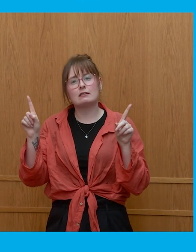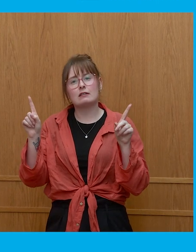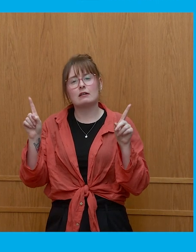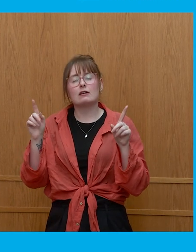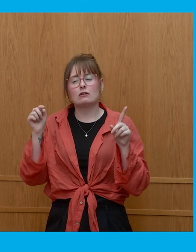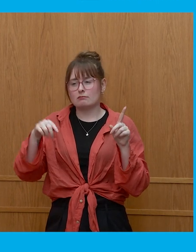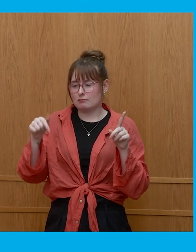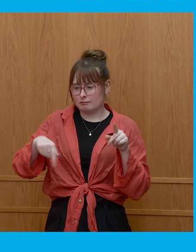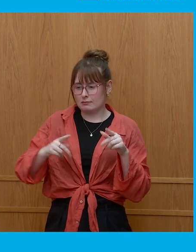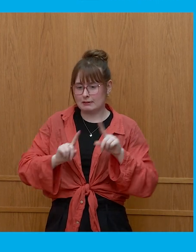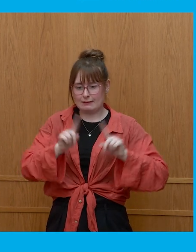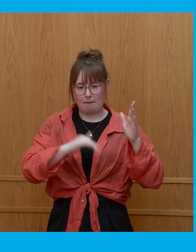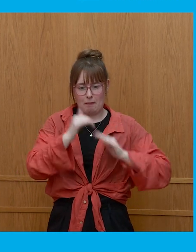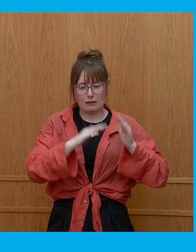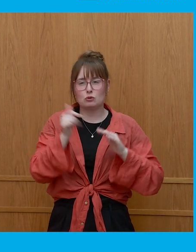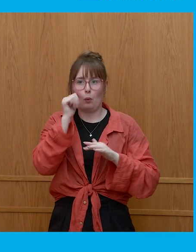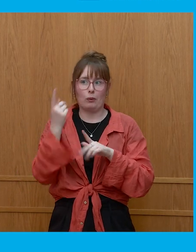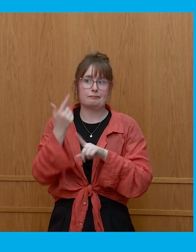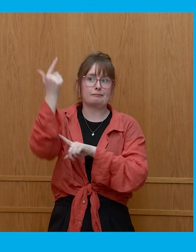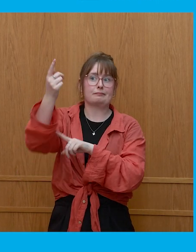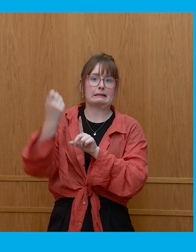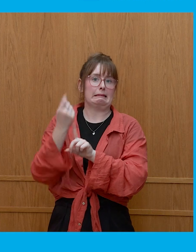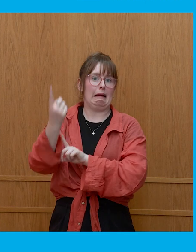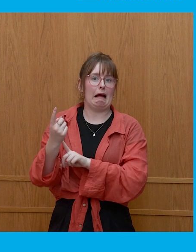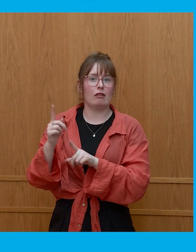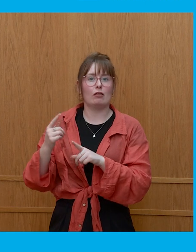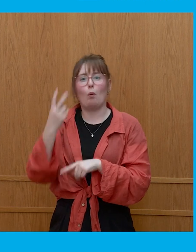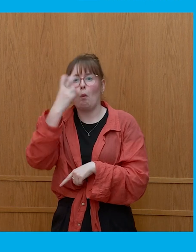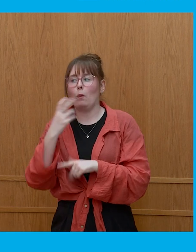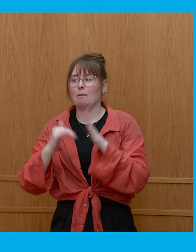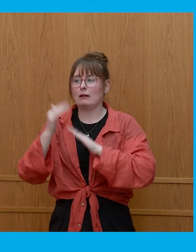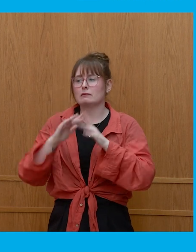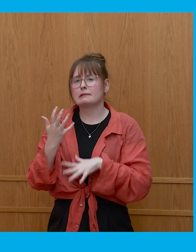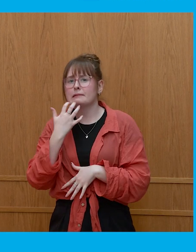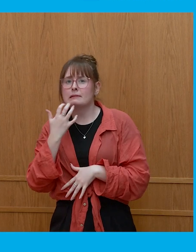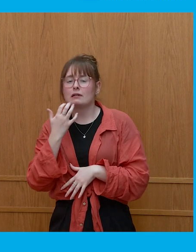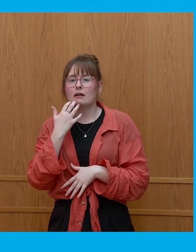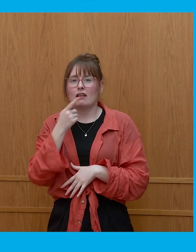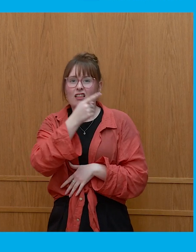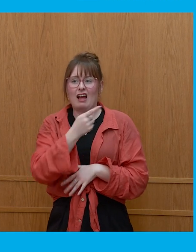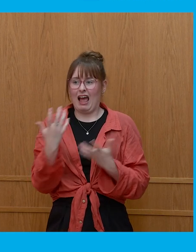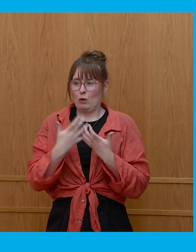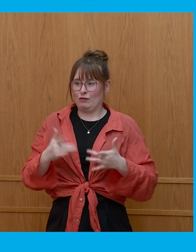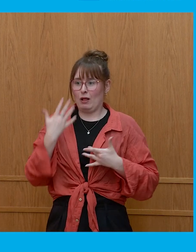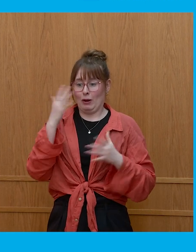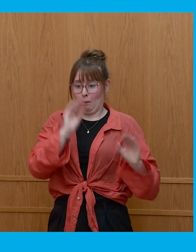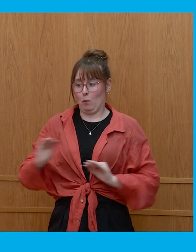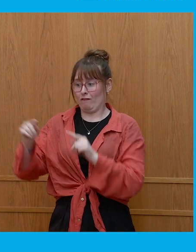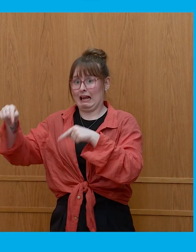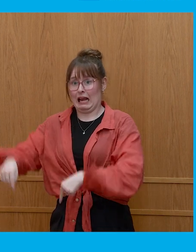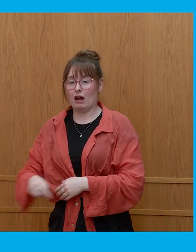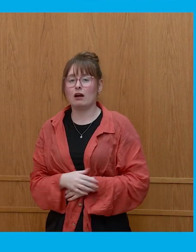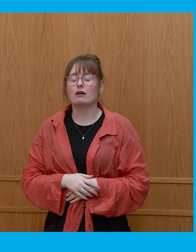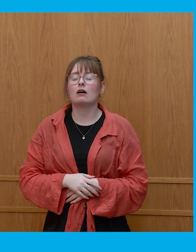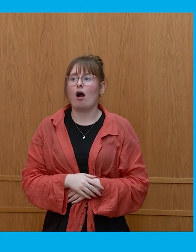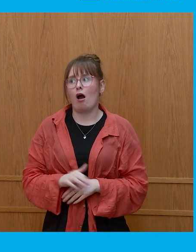mend, and that's what it was like up the hill, and it sort of worked. And then you came to this place, which was purpose-built, so how did that change things? It's a really